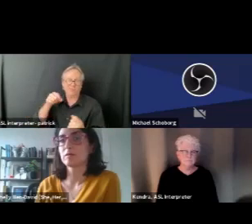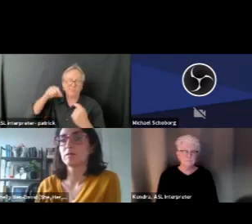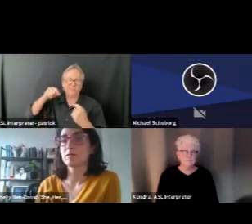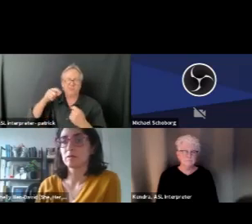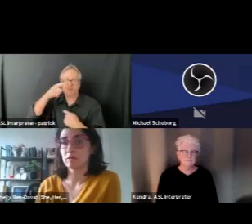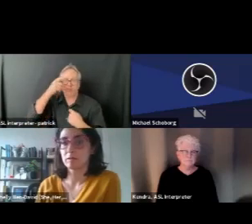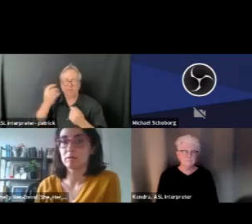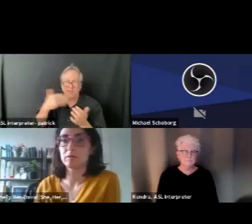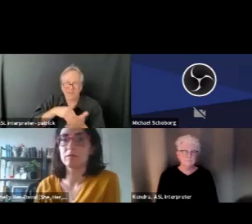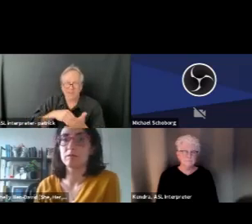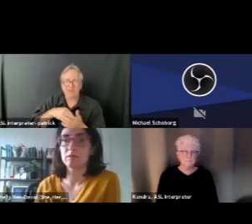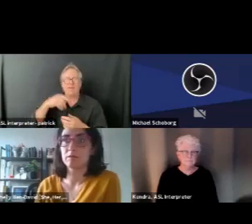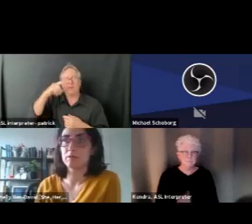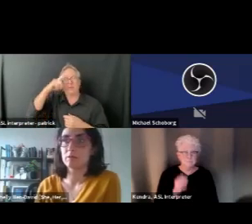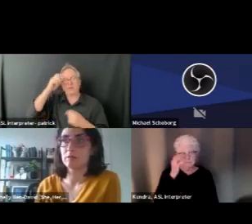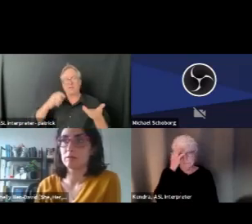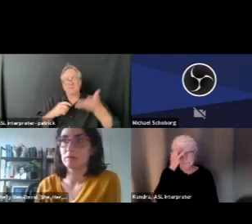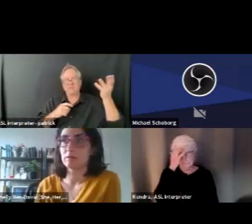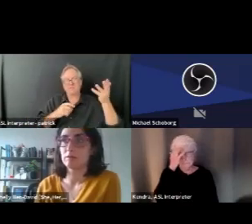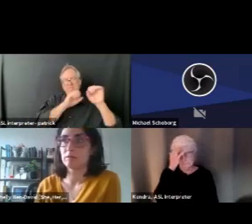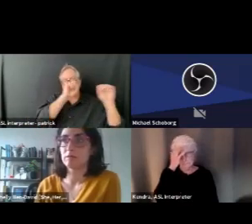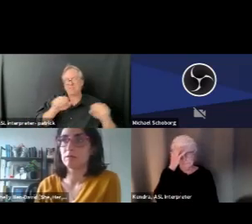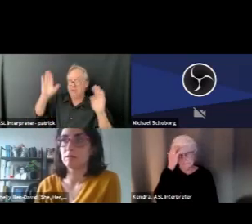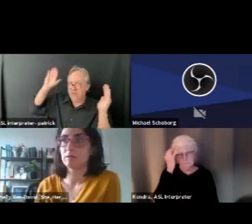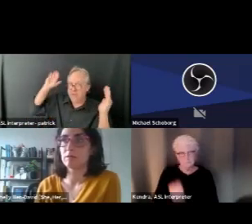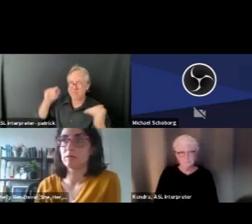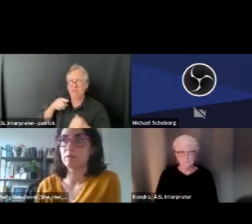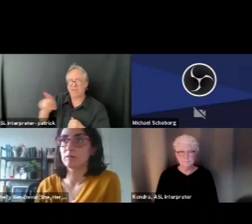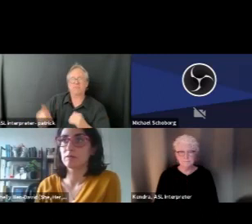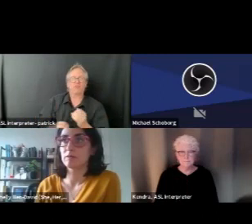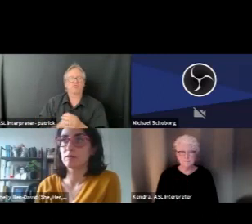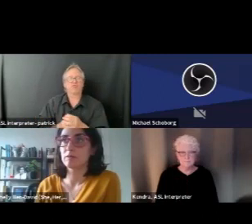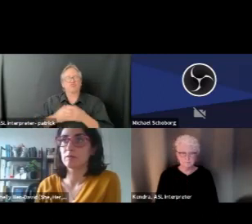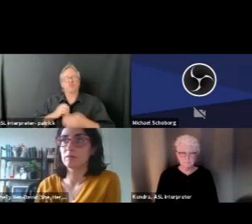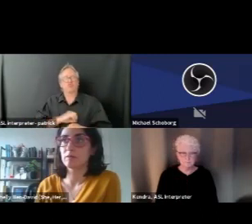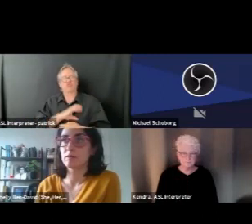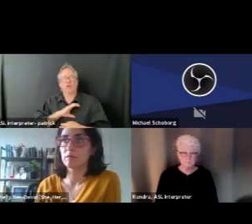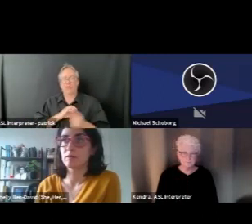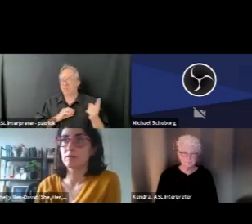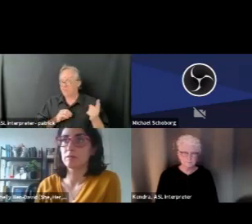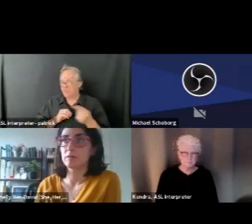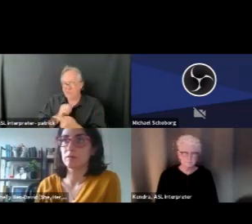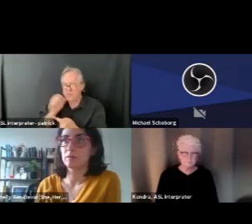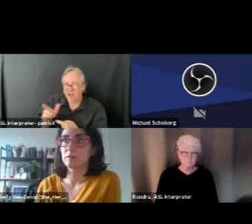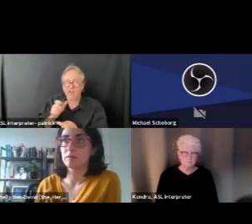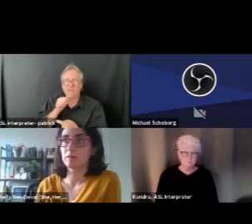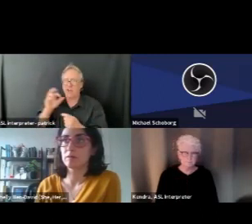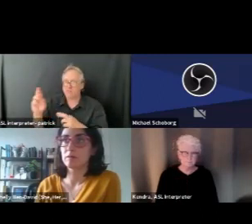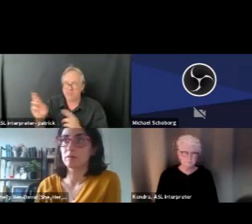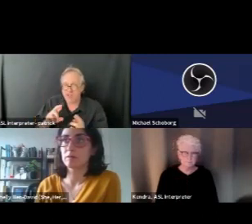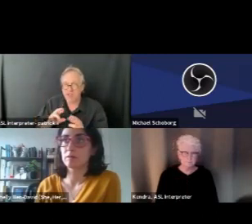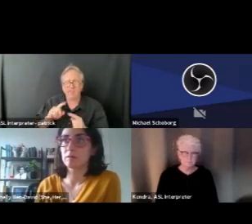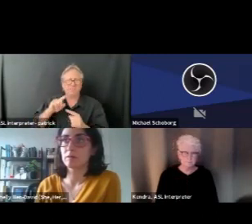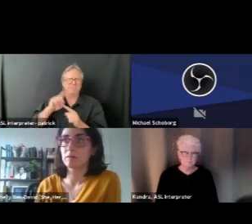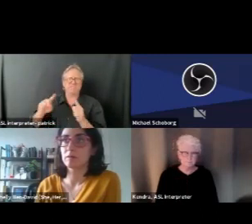by being expected to grow or something like that, if they're just not interested or ready or for a number of